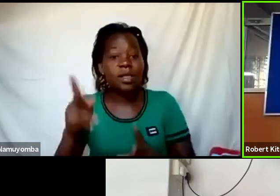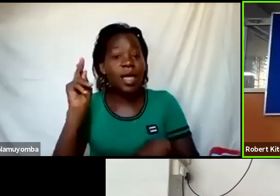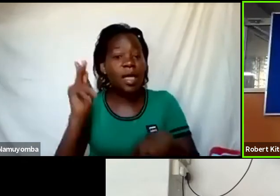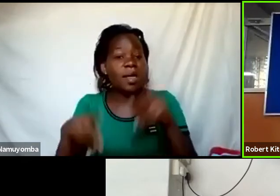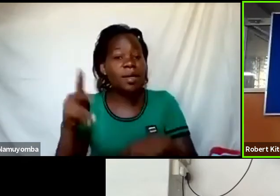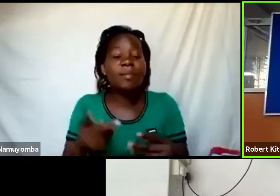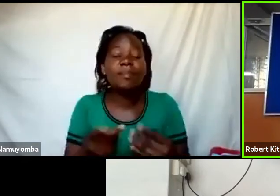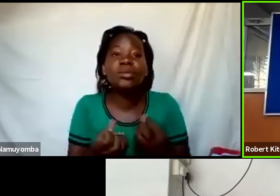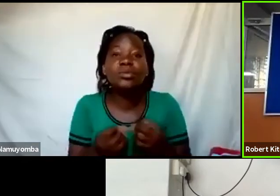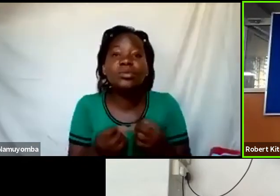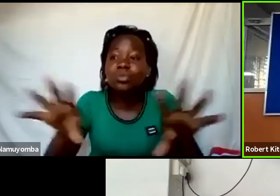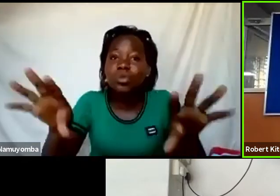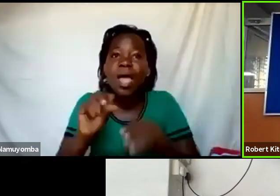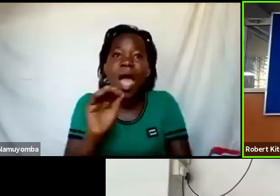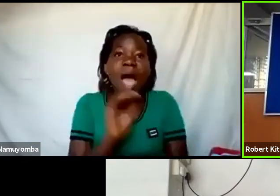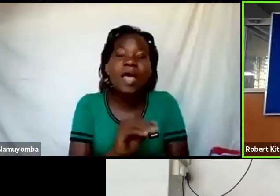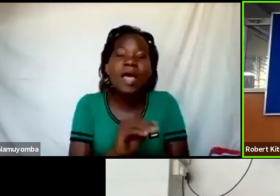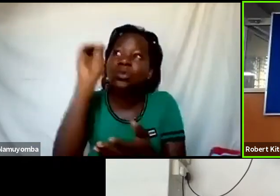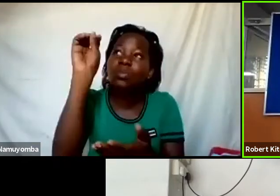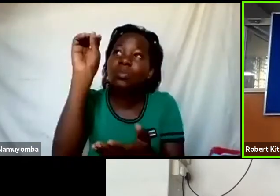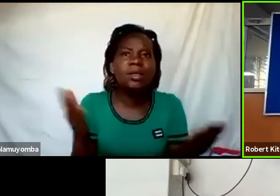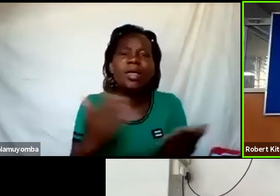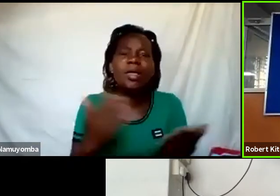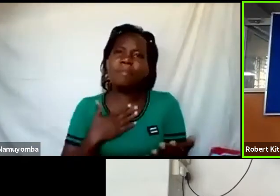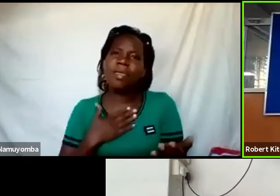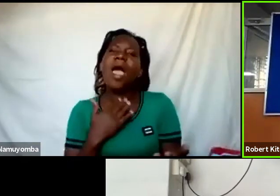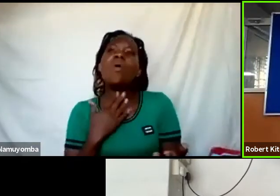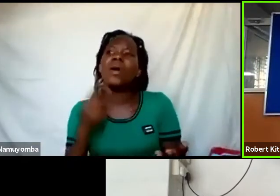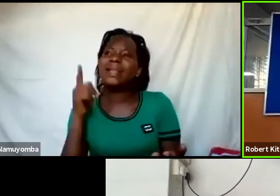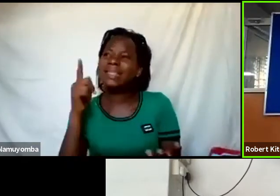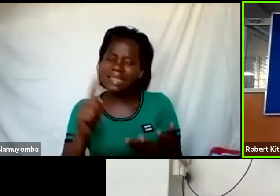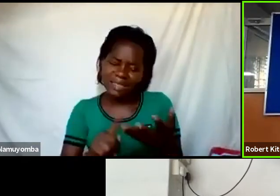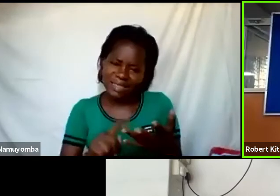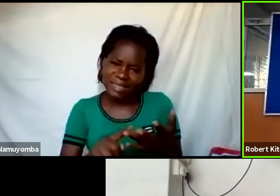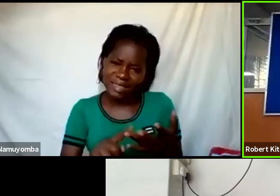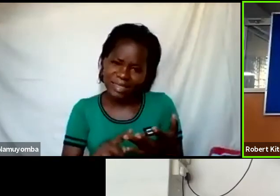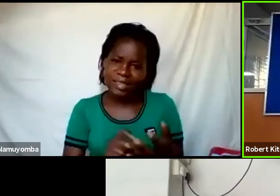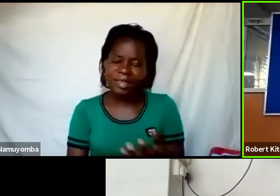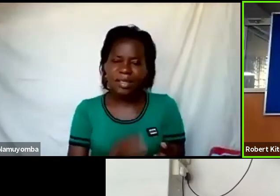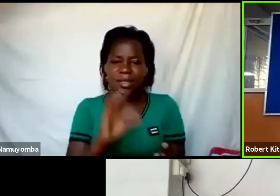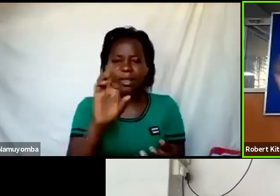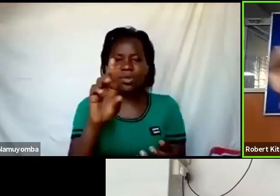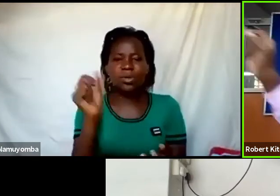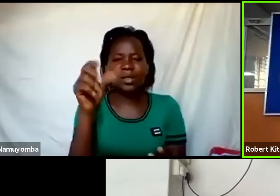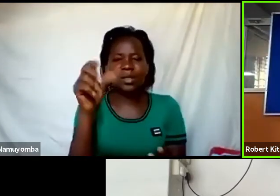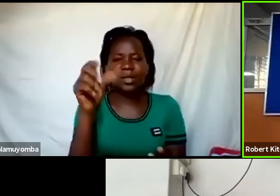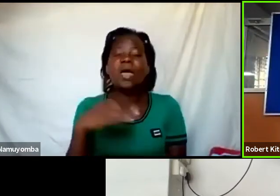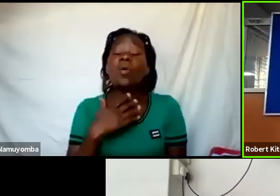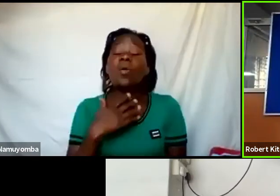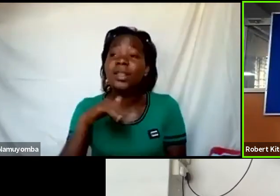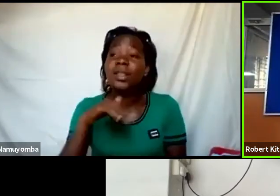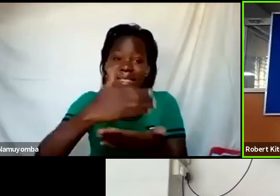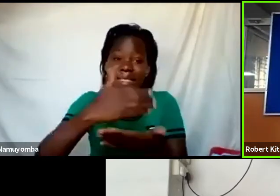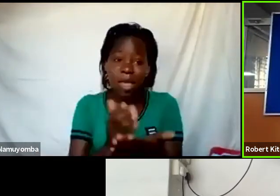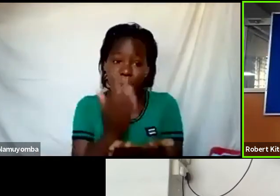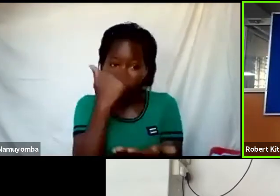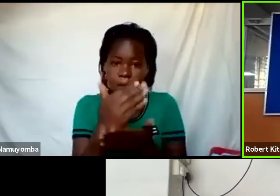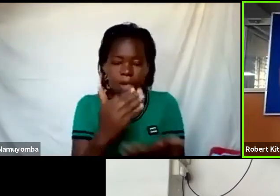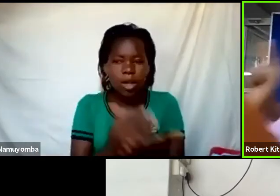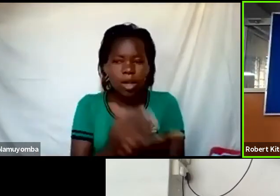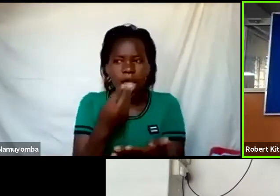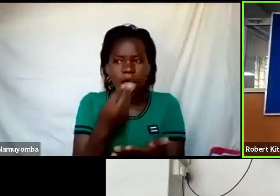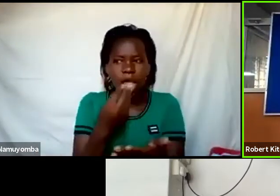and even ask supermarkets that, for me, I need this exact crisp. I need this cake because I tested it in the other,